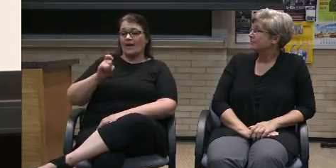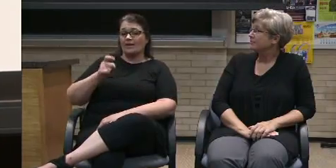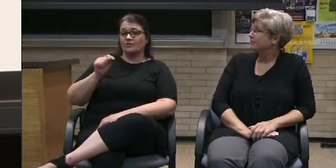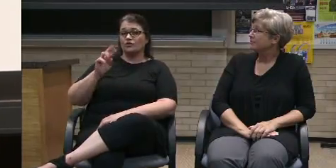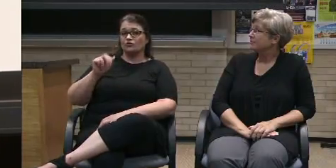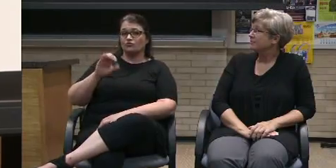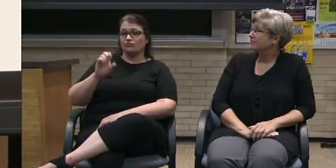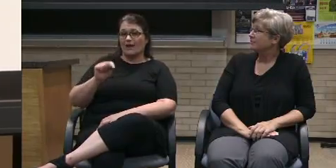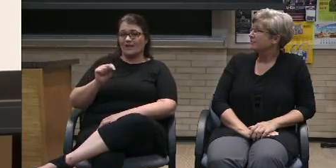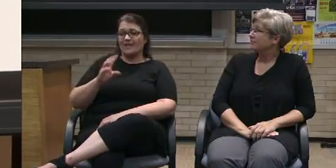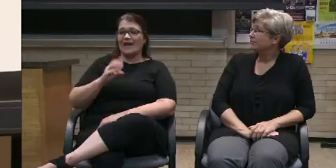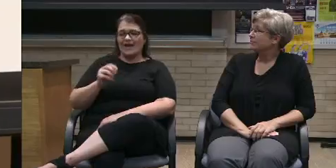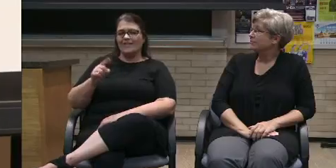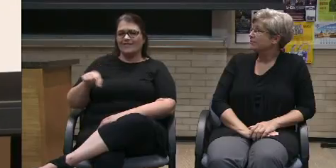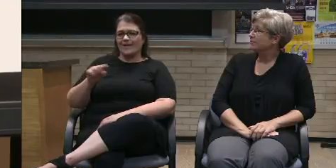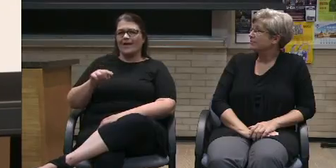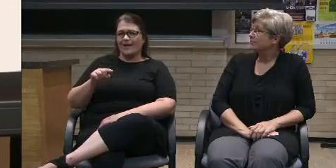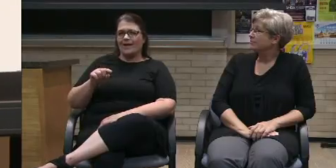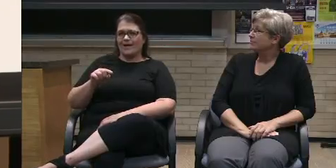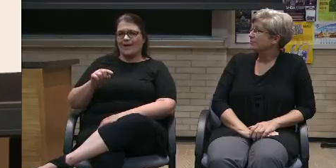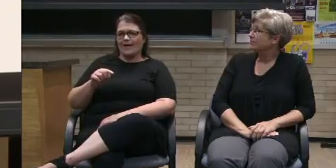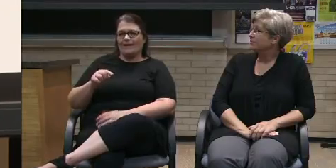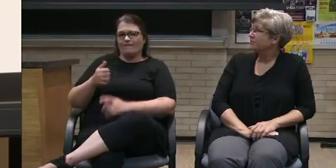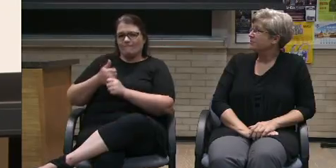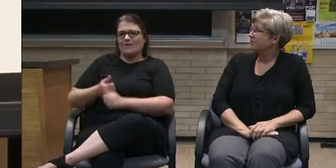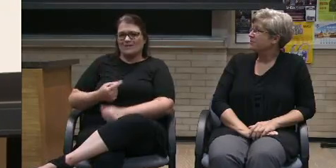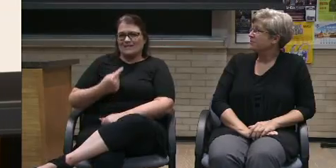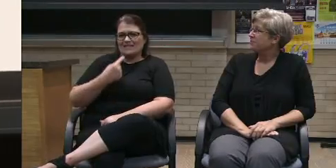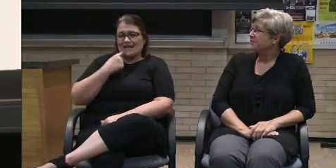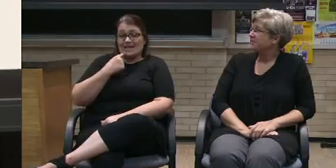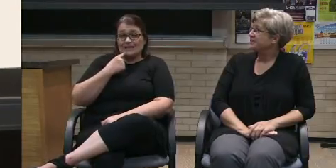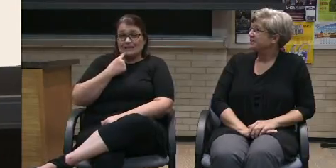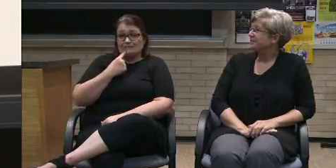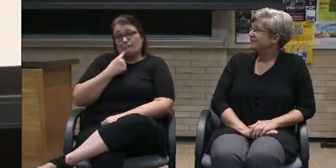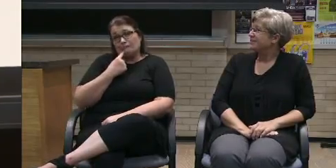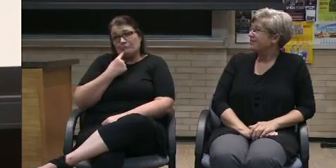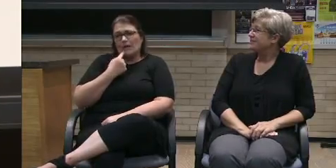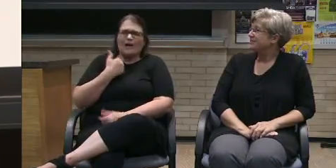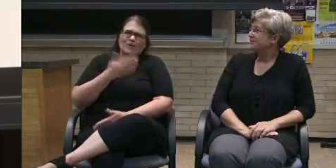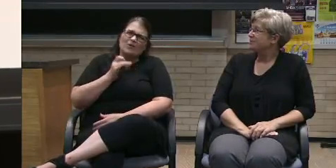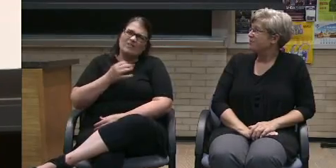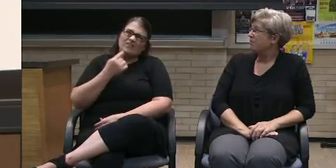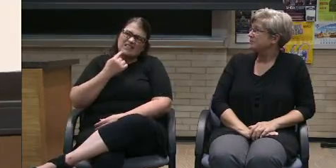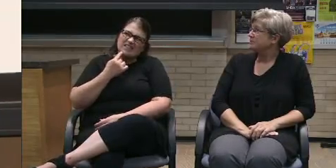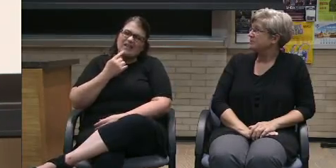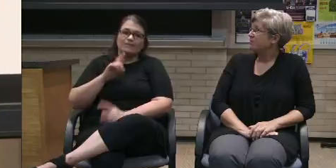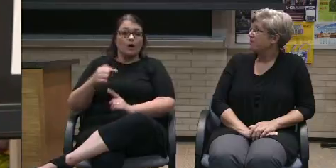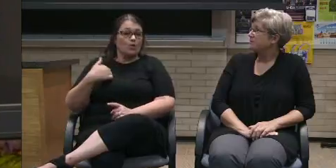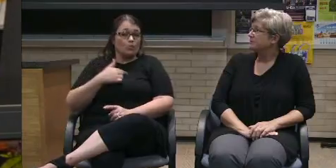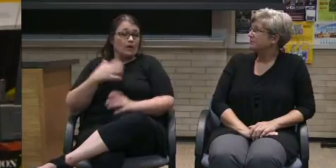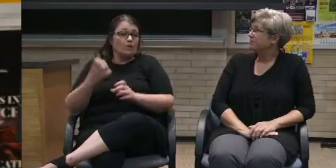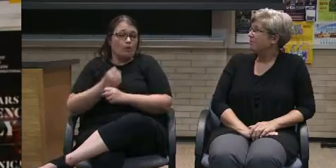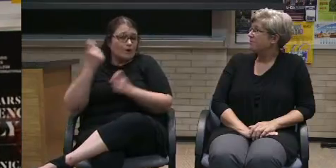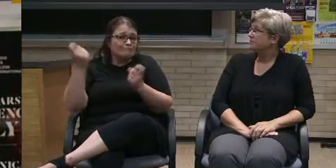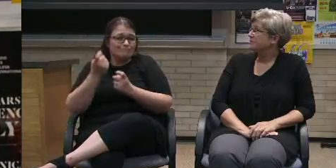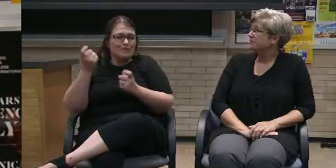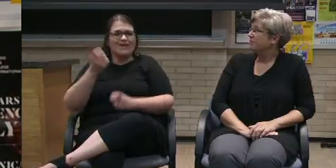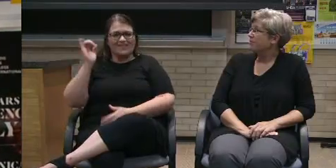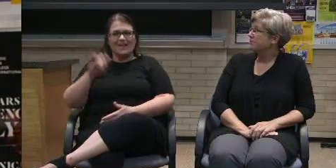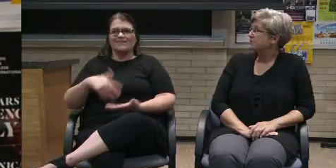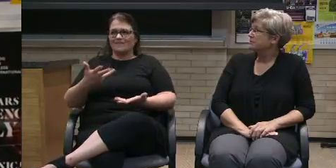did particularly like, we'll go with the taste. I'm not sure if it was the taste that they enjoyed, but we won. And we were out there. We were in the